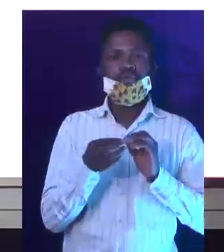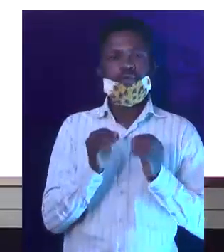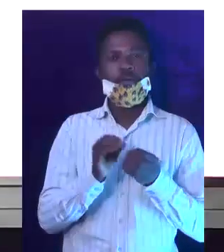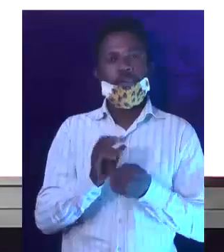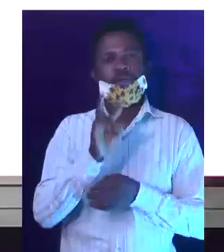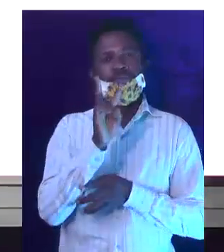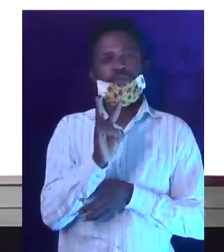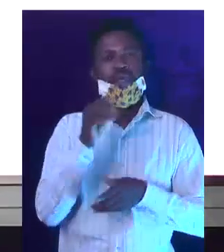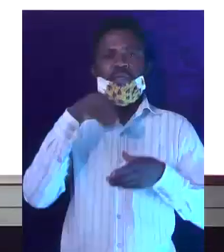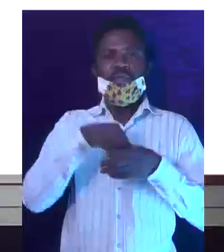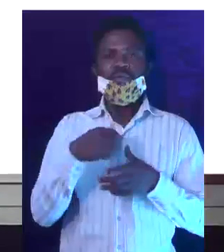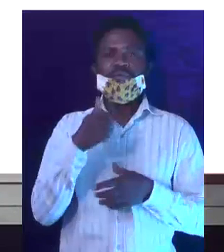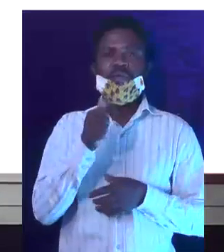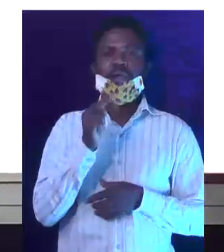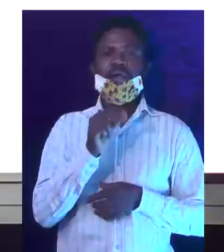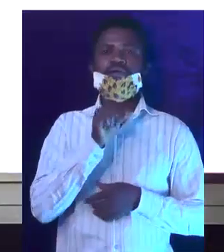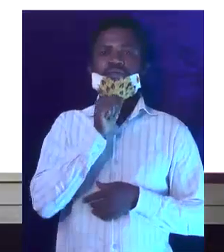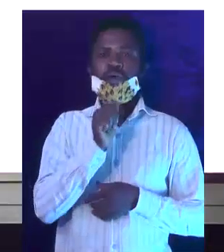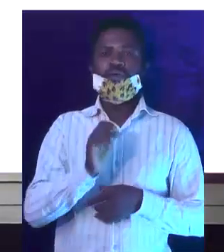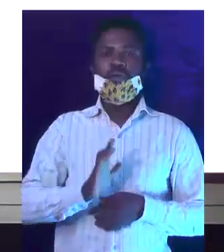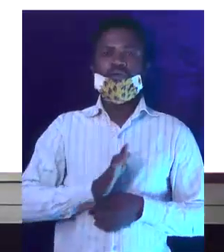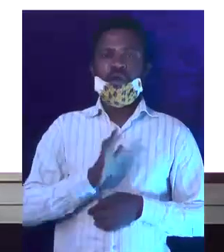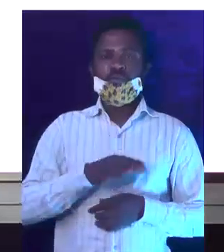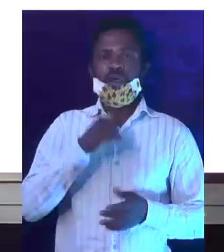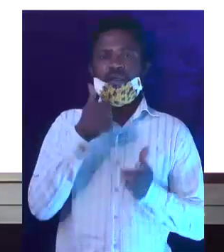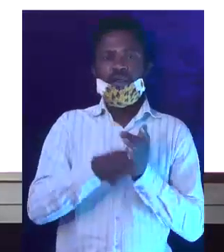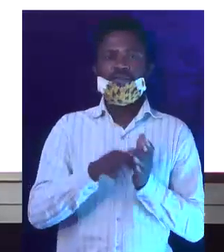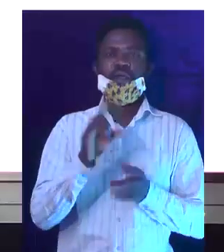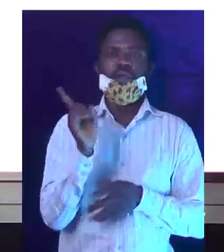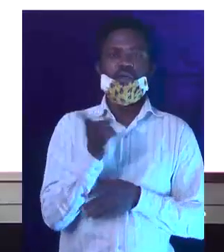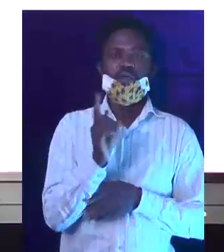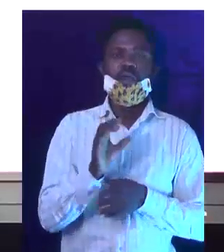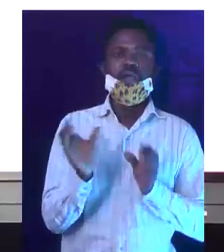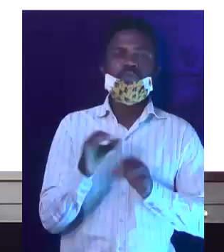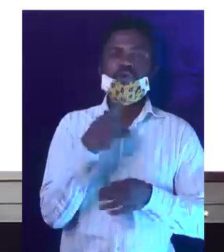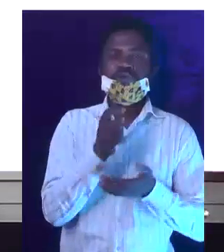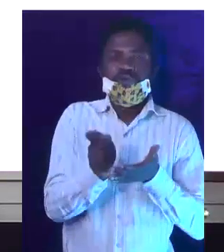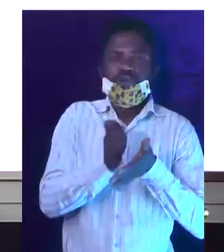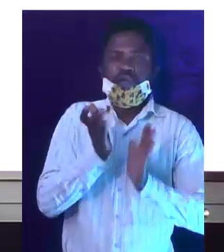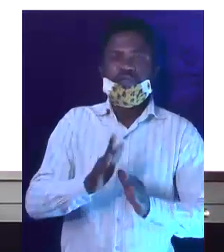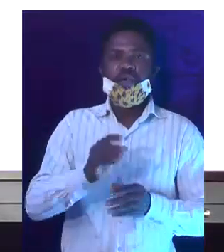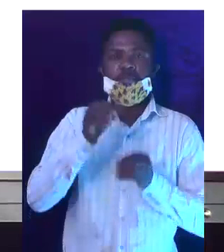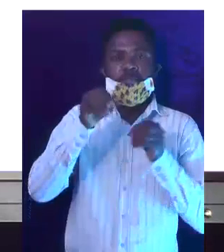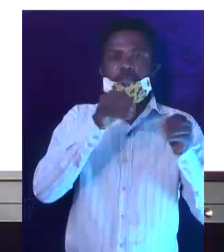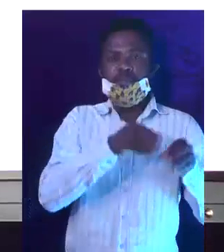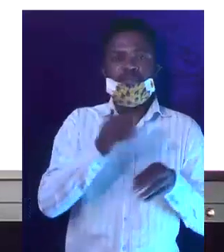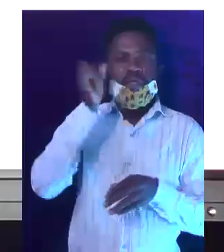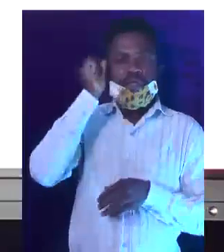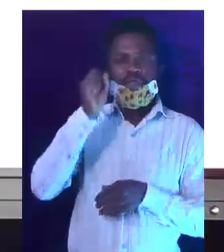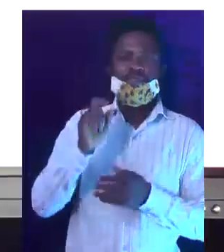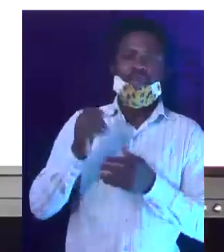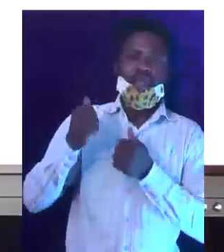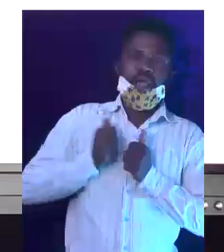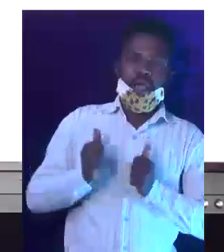question, in an informal letter, where does the writer write his address? What